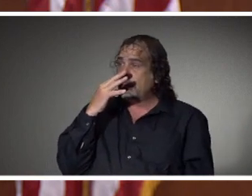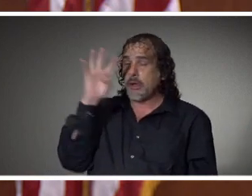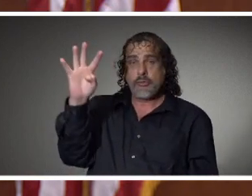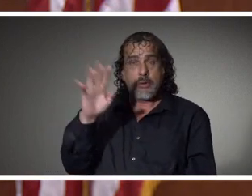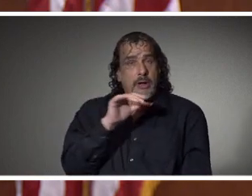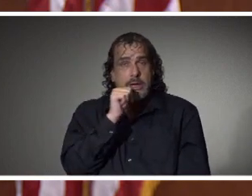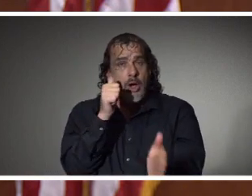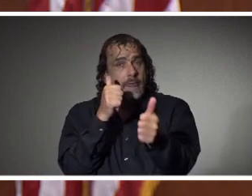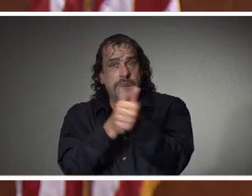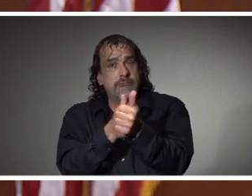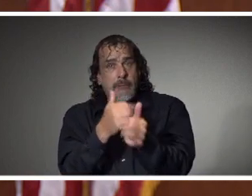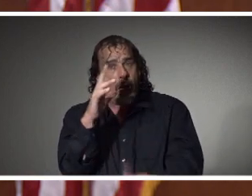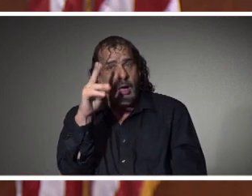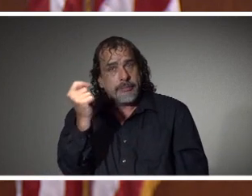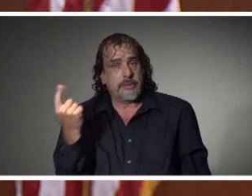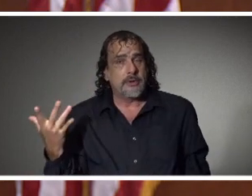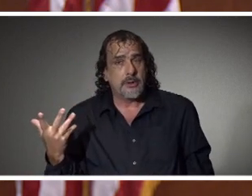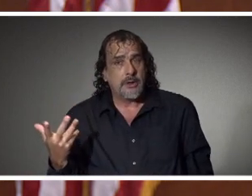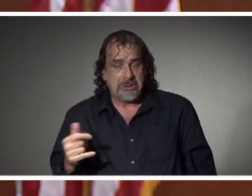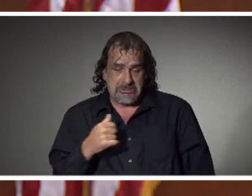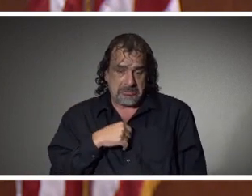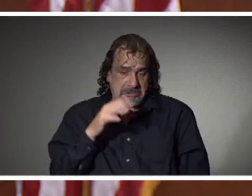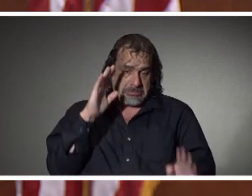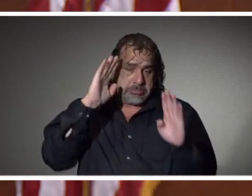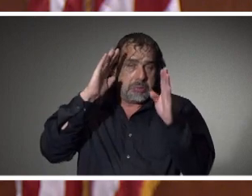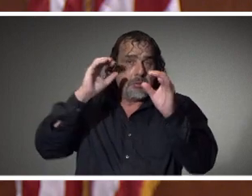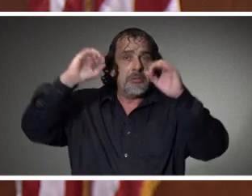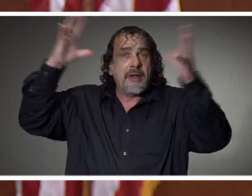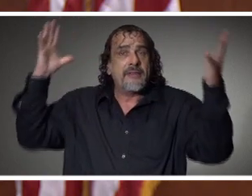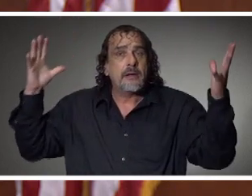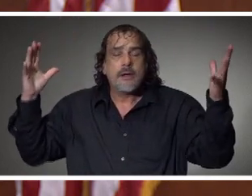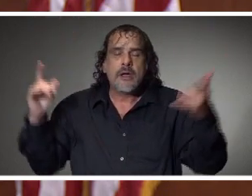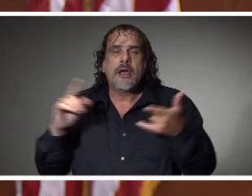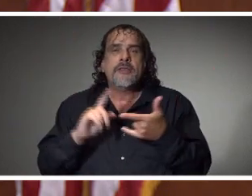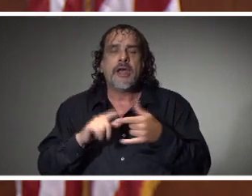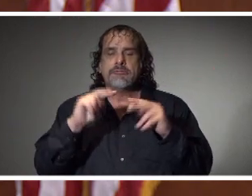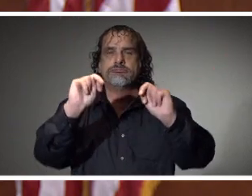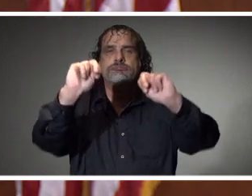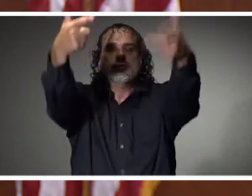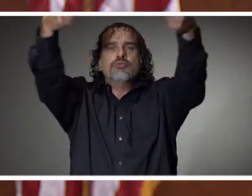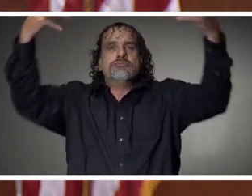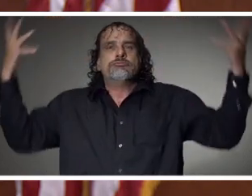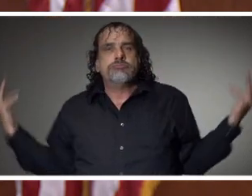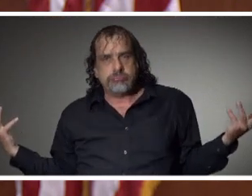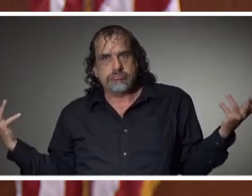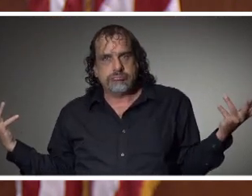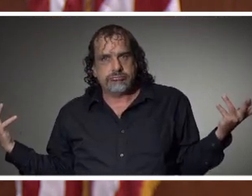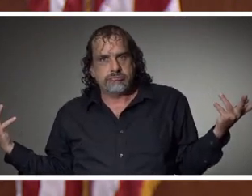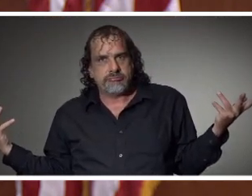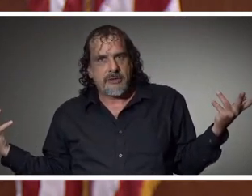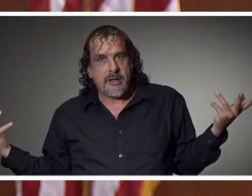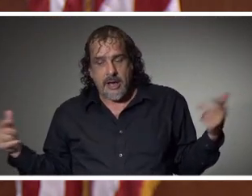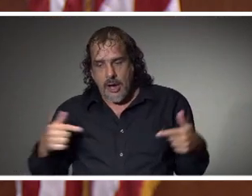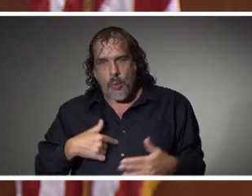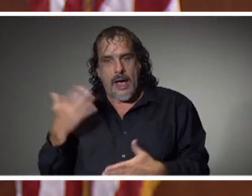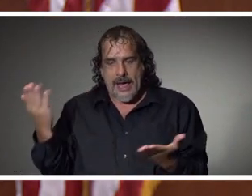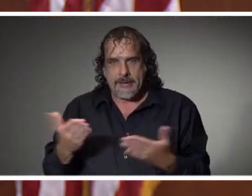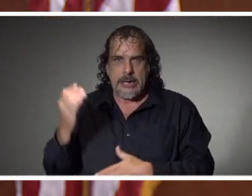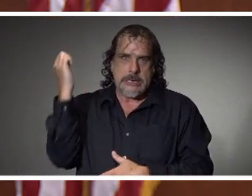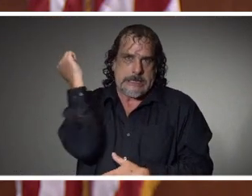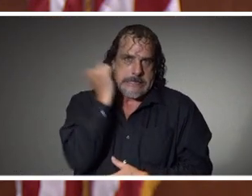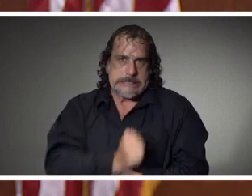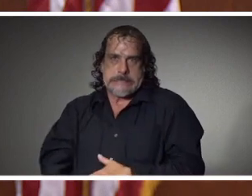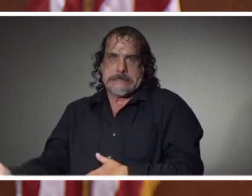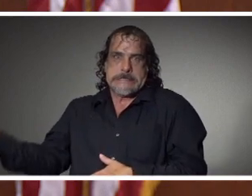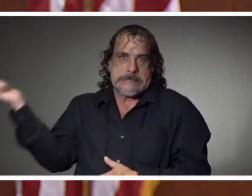don't pay attention to it or don't adhere to it, it doesn't do any good. It's the reason I'm here day after day after day.